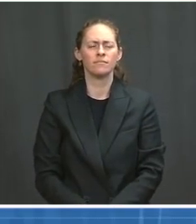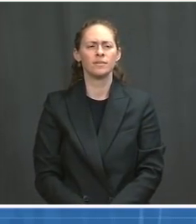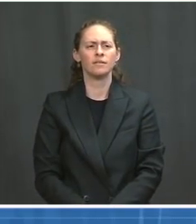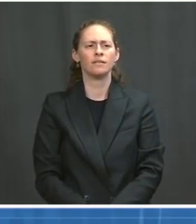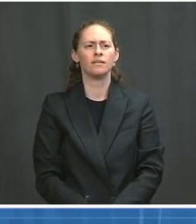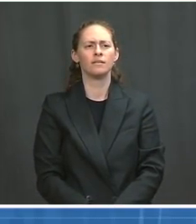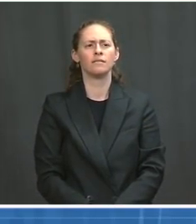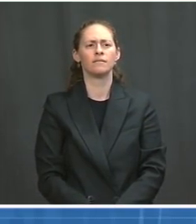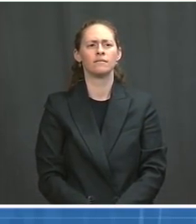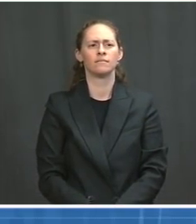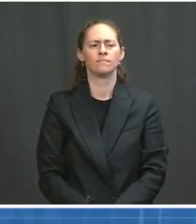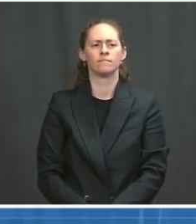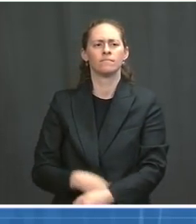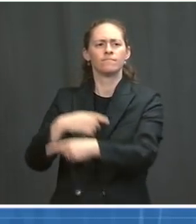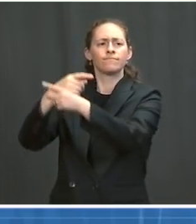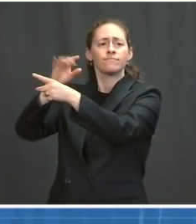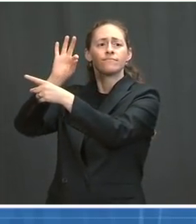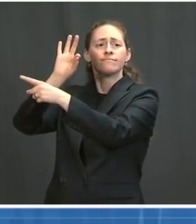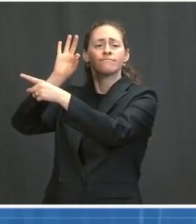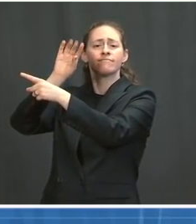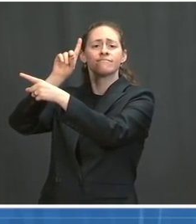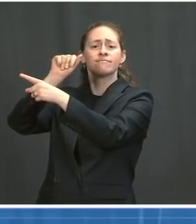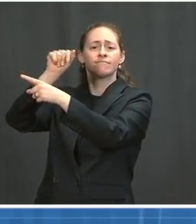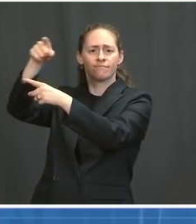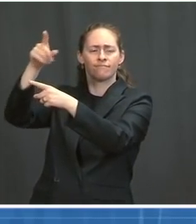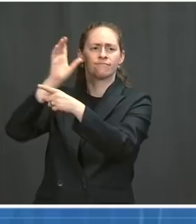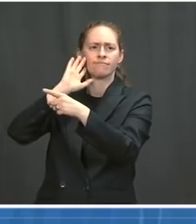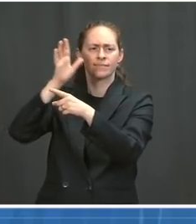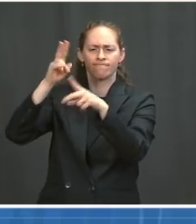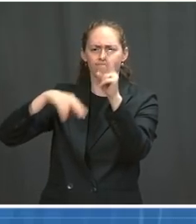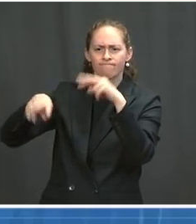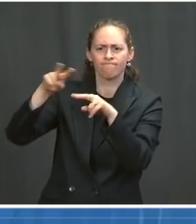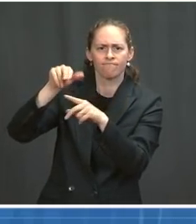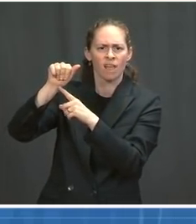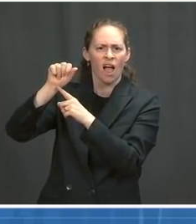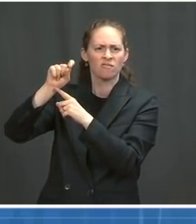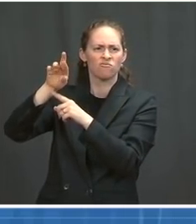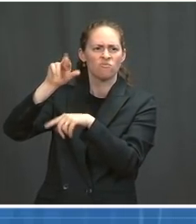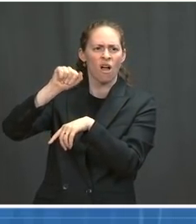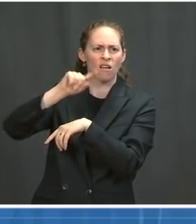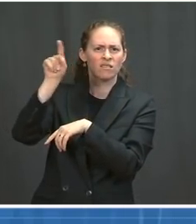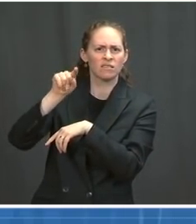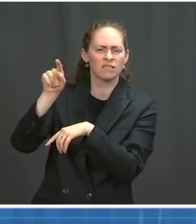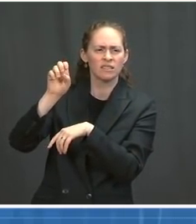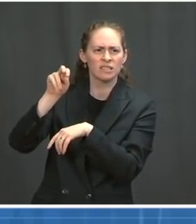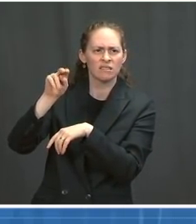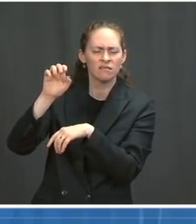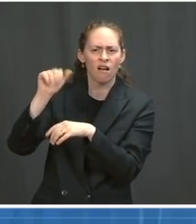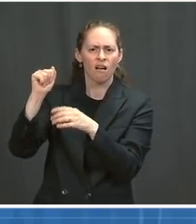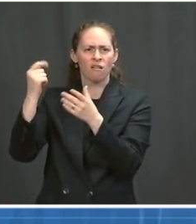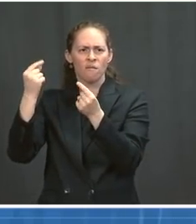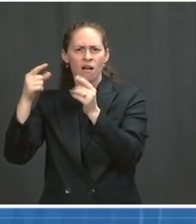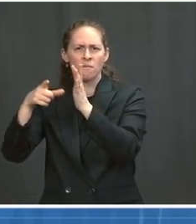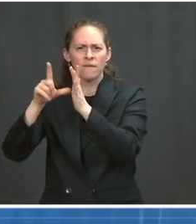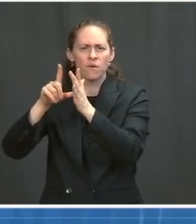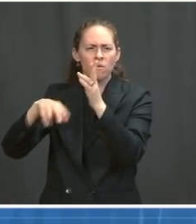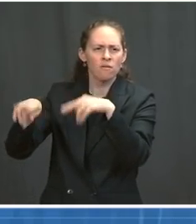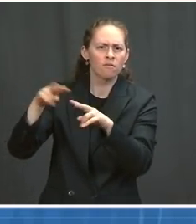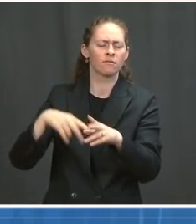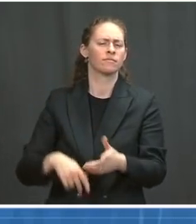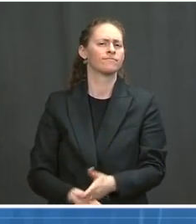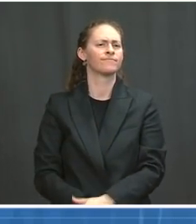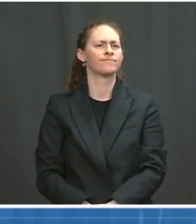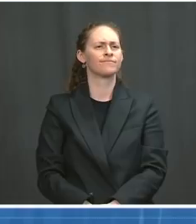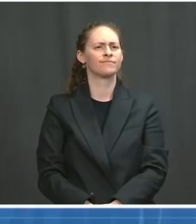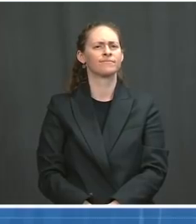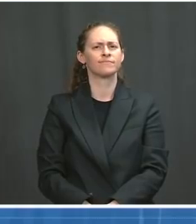And then, secondly, according to this Kaiser Family Foundation poll, we now see that 18 to 29-year-olds are the most hesitant demographic.